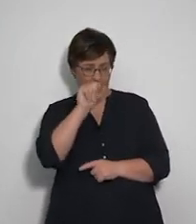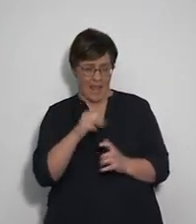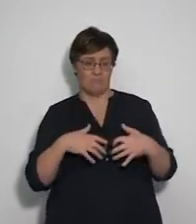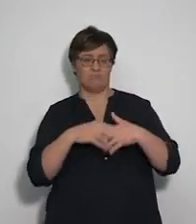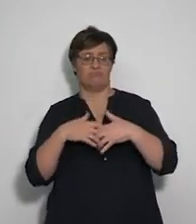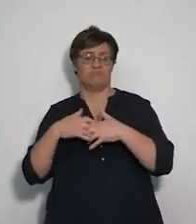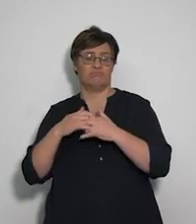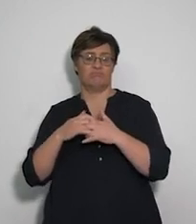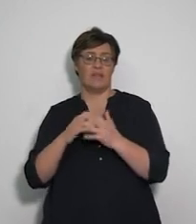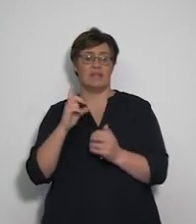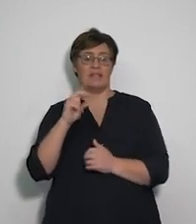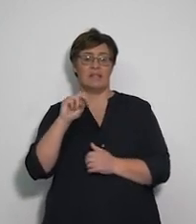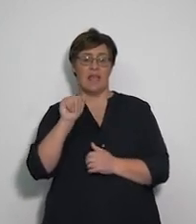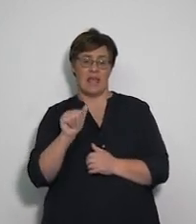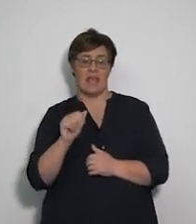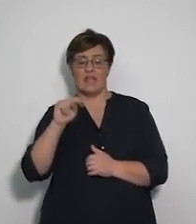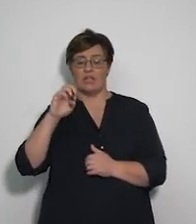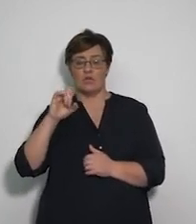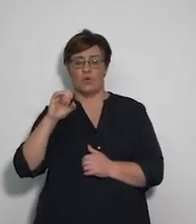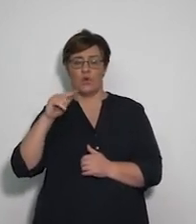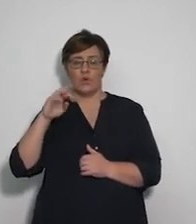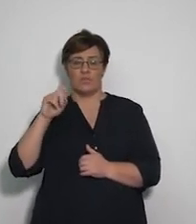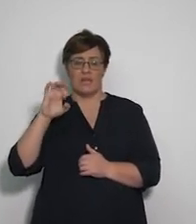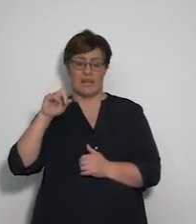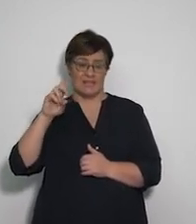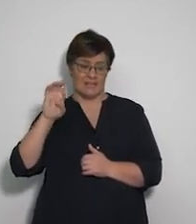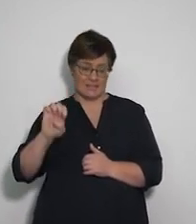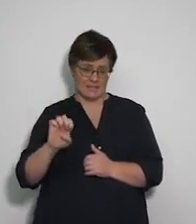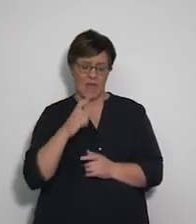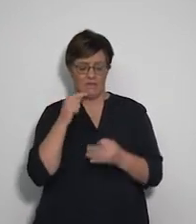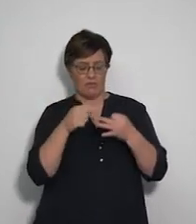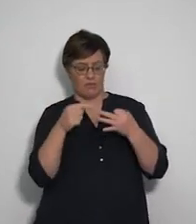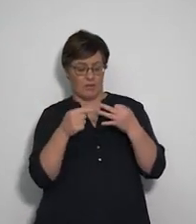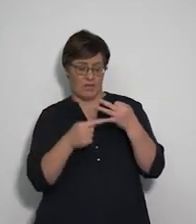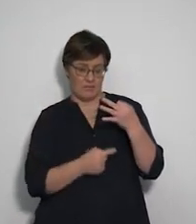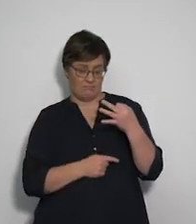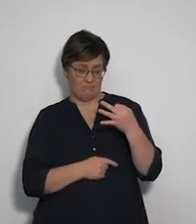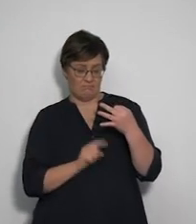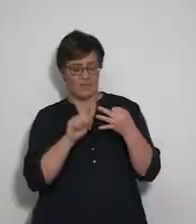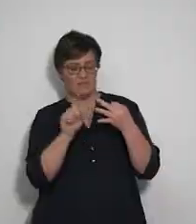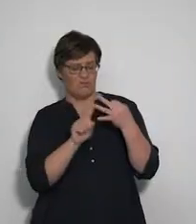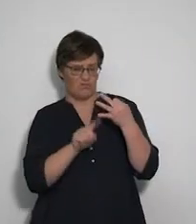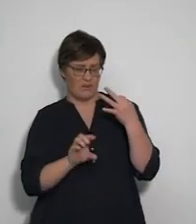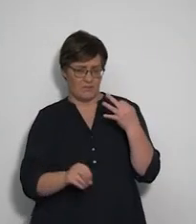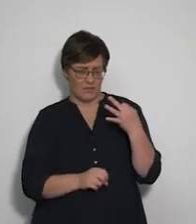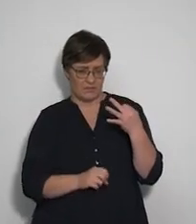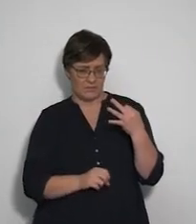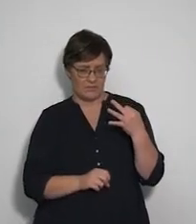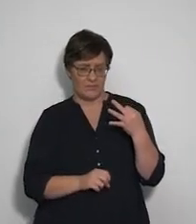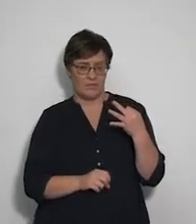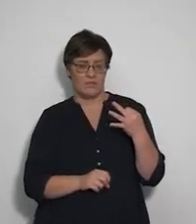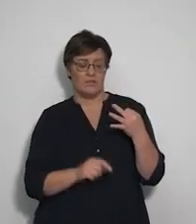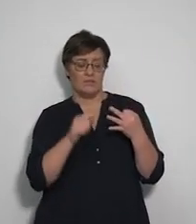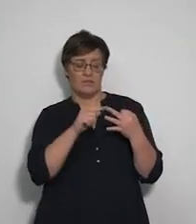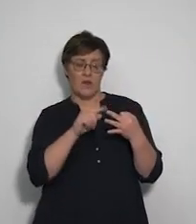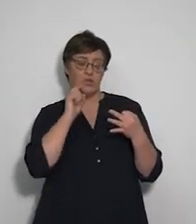blocks, which we refer to as DNA nucleotides. And those nucleotides consist of three different parts, as I've mentioned in this